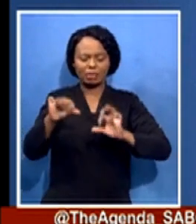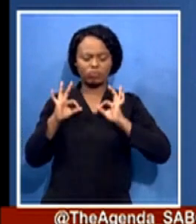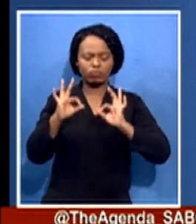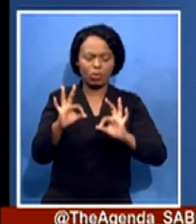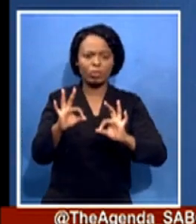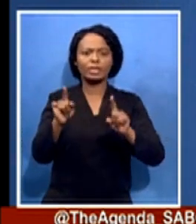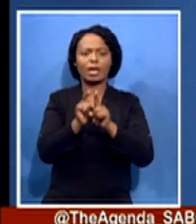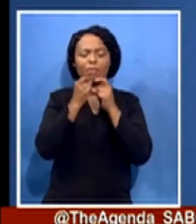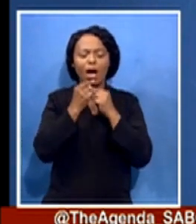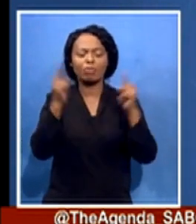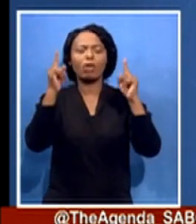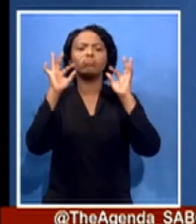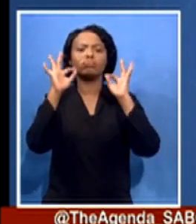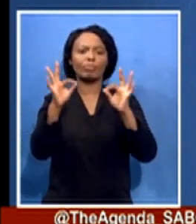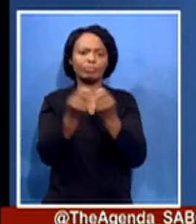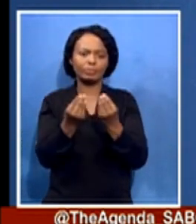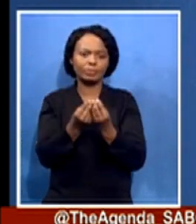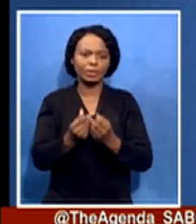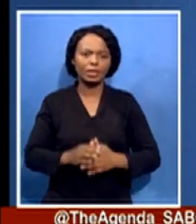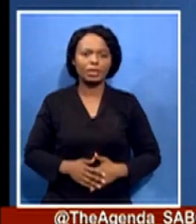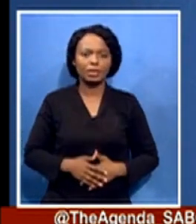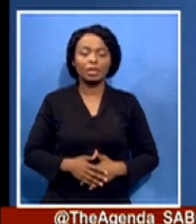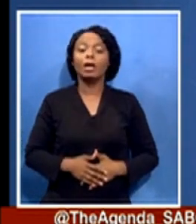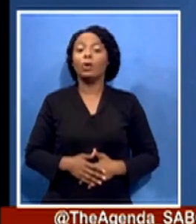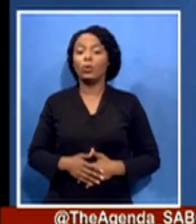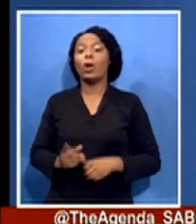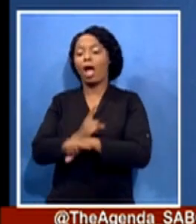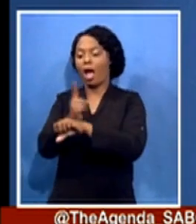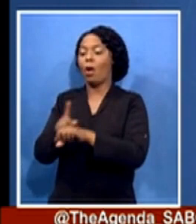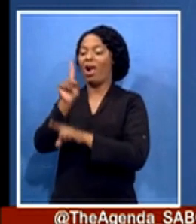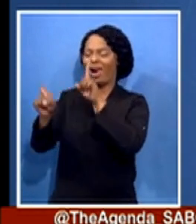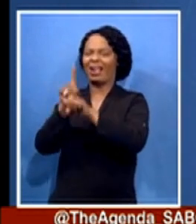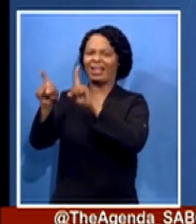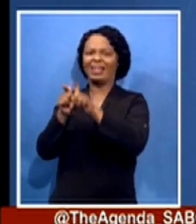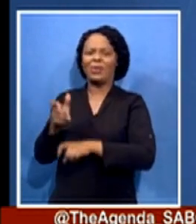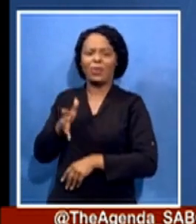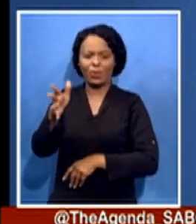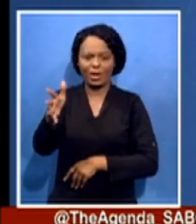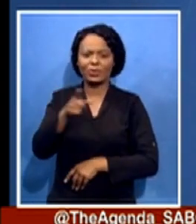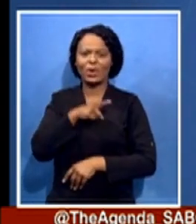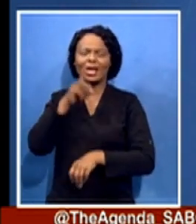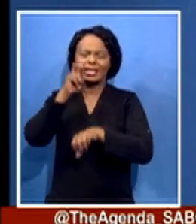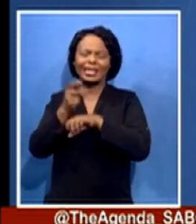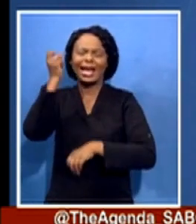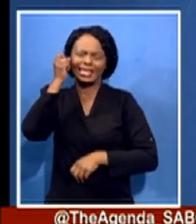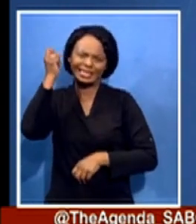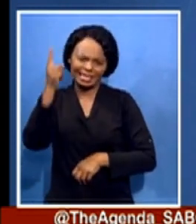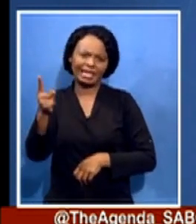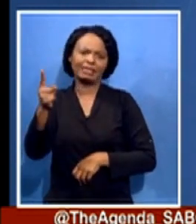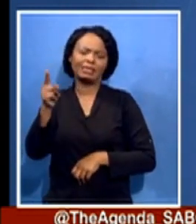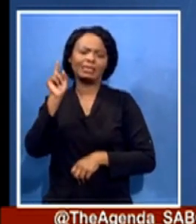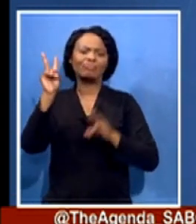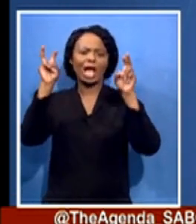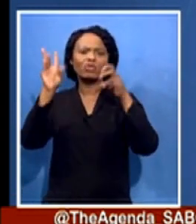I can talk to you for another hour because there's so much that we need to understand with regards to COVID. There's so many unknowns, but we got to